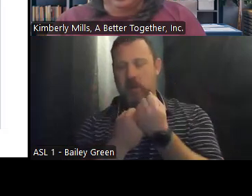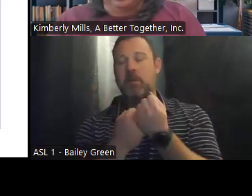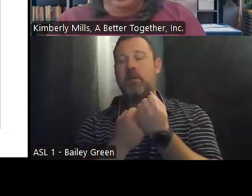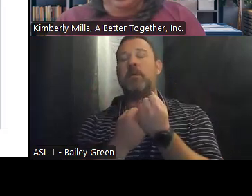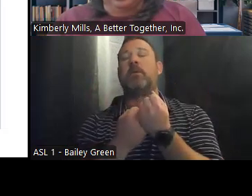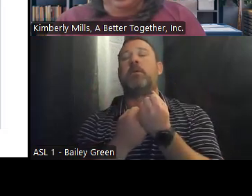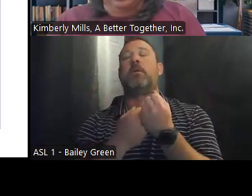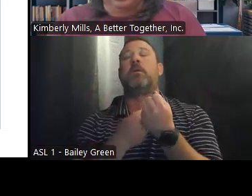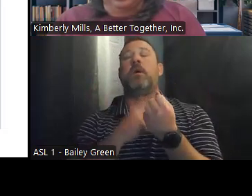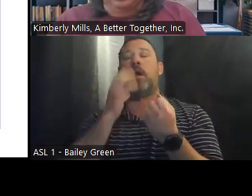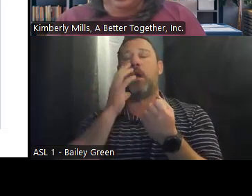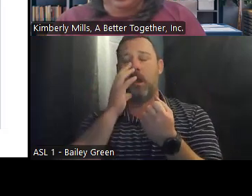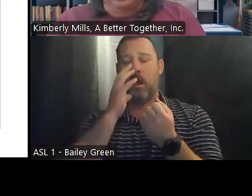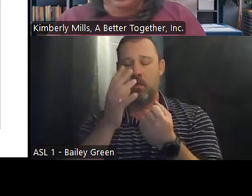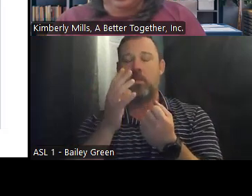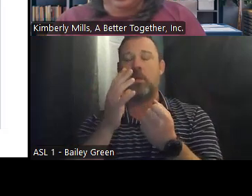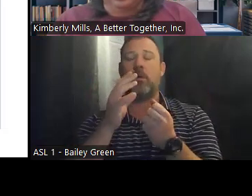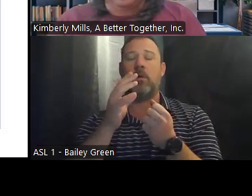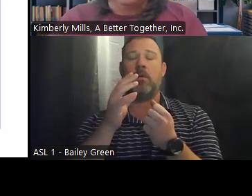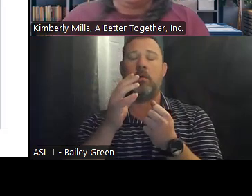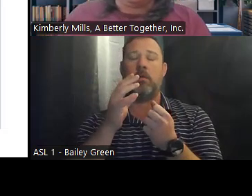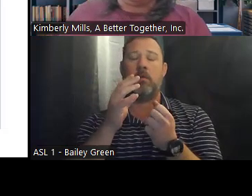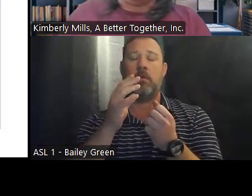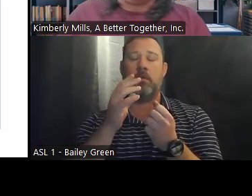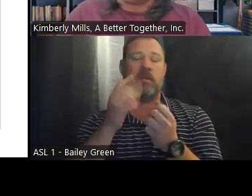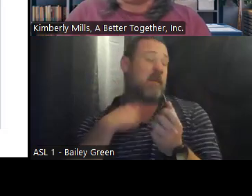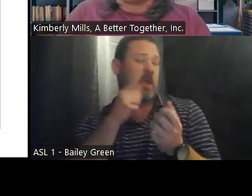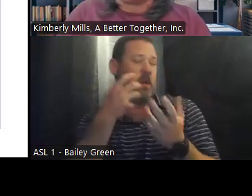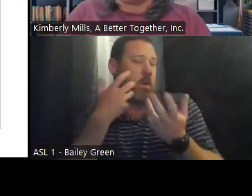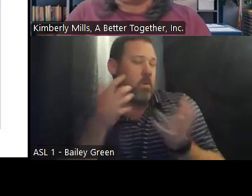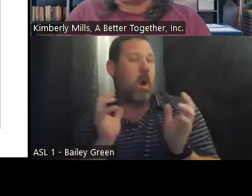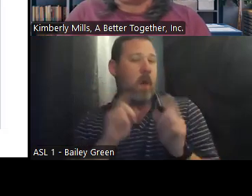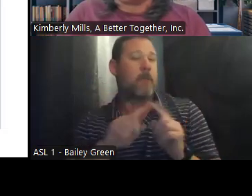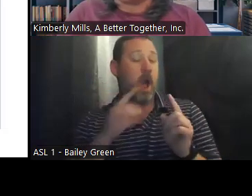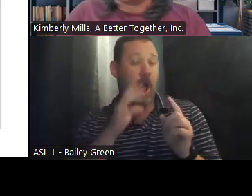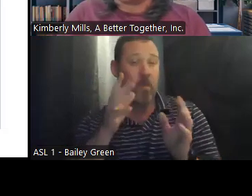as an advocate, I will press them, if they don't want me to, that